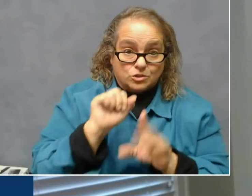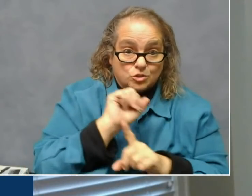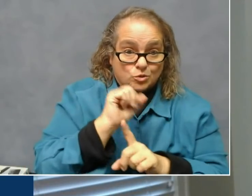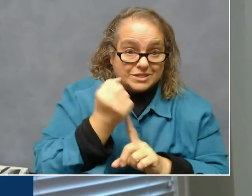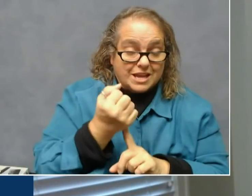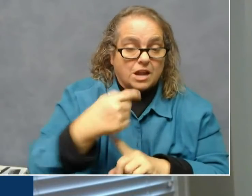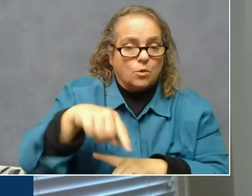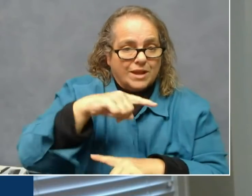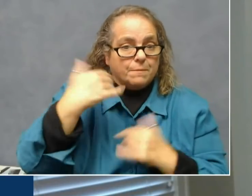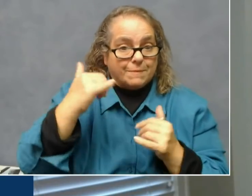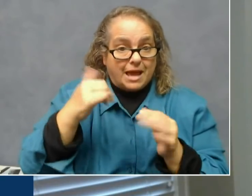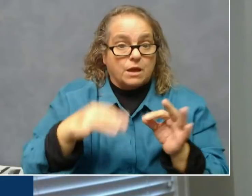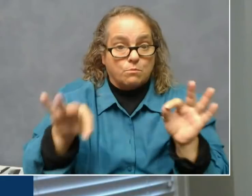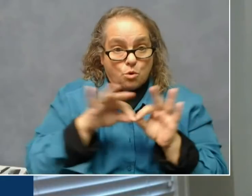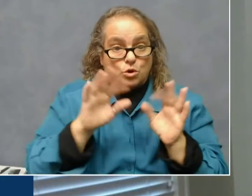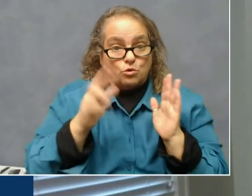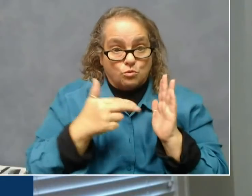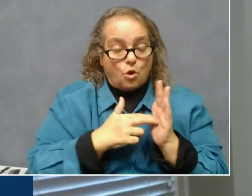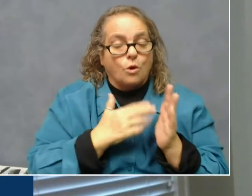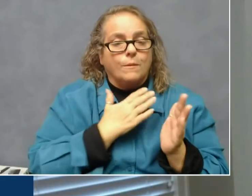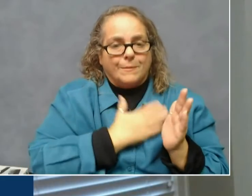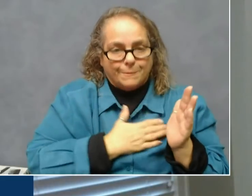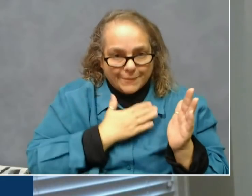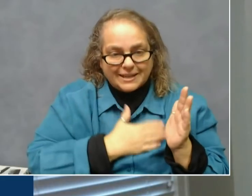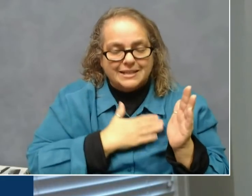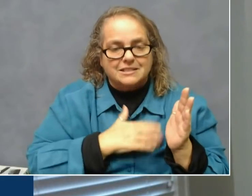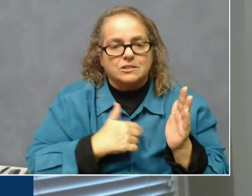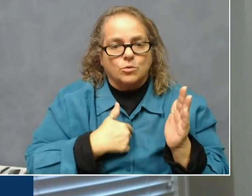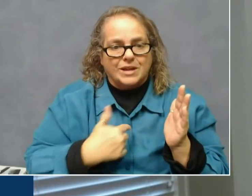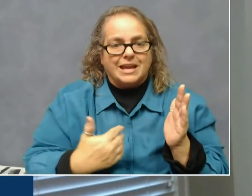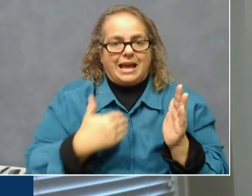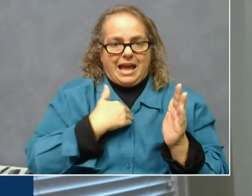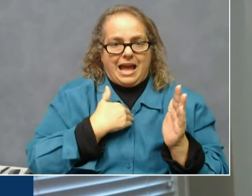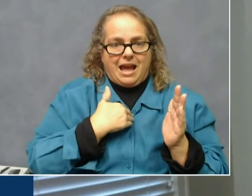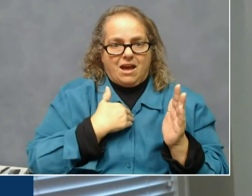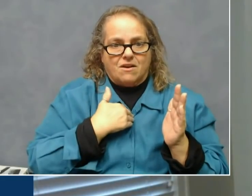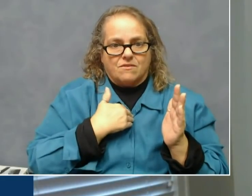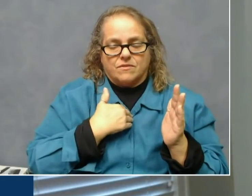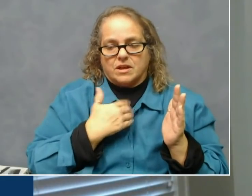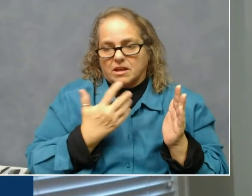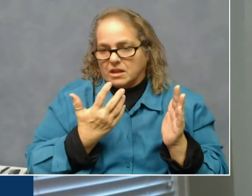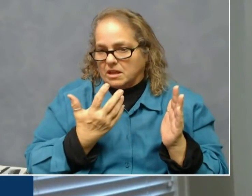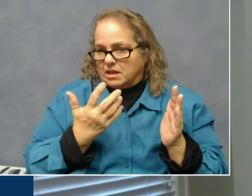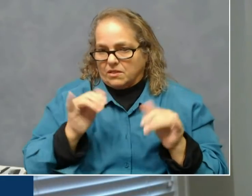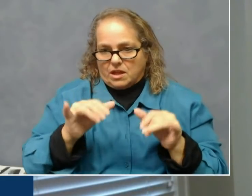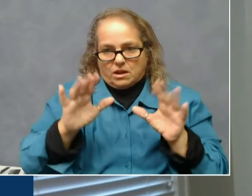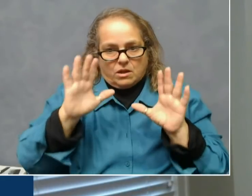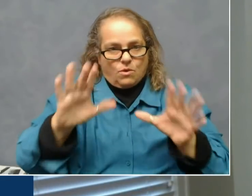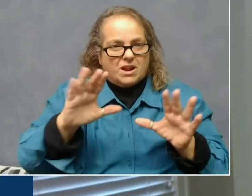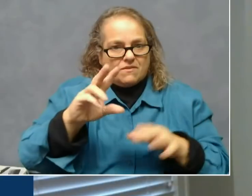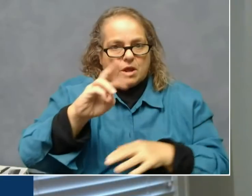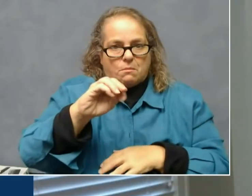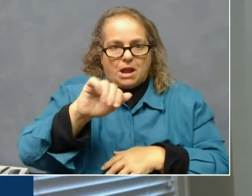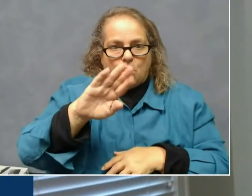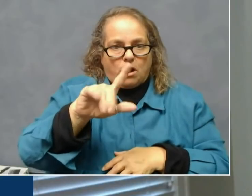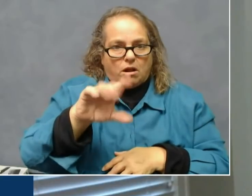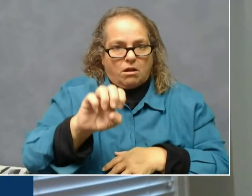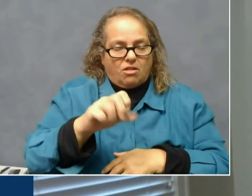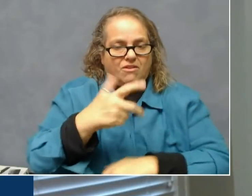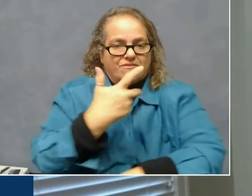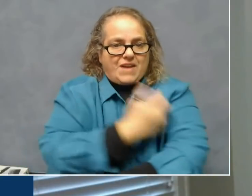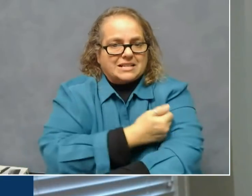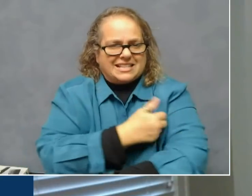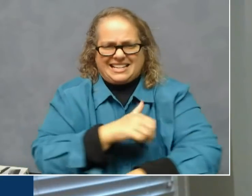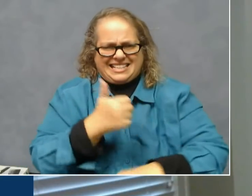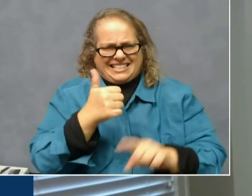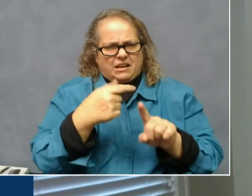role. And please, we have this incredible miracle of a vaccine just over 10 months from our first patient that